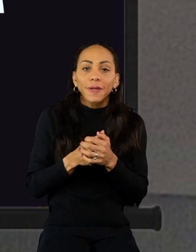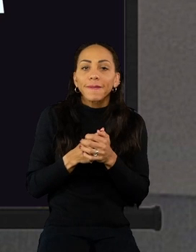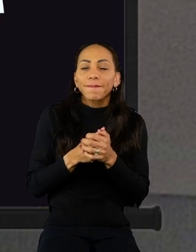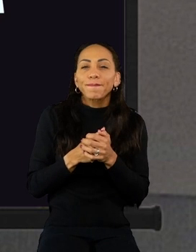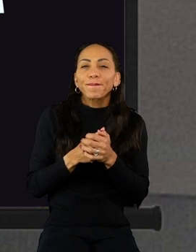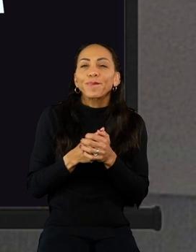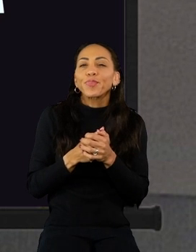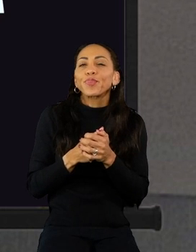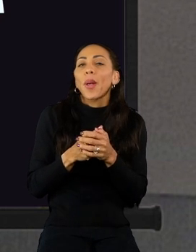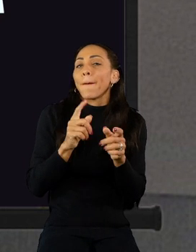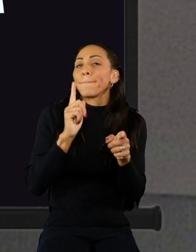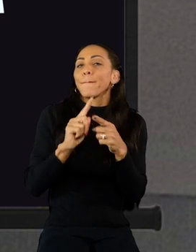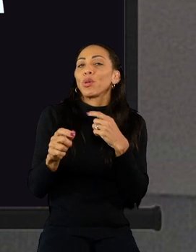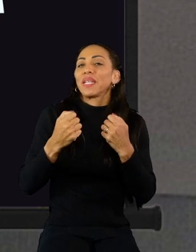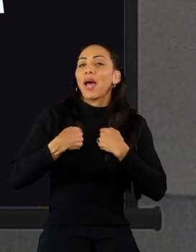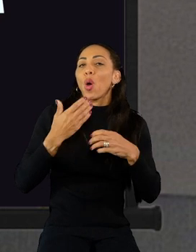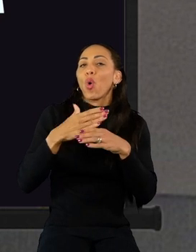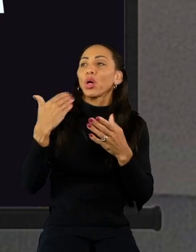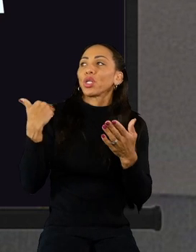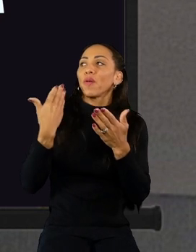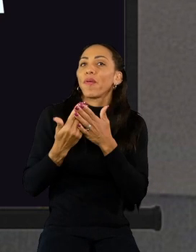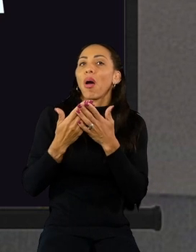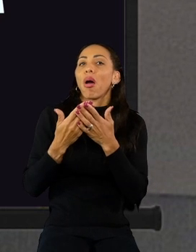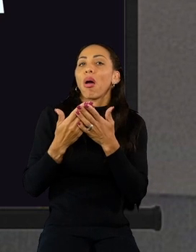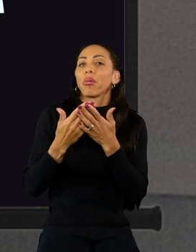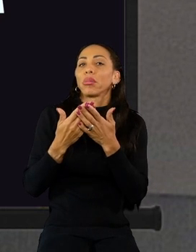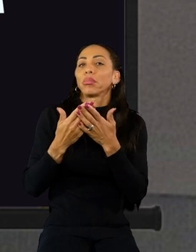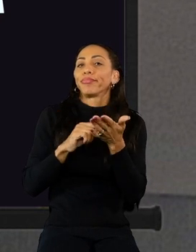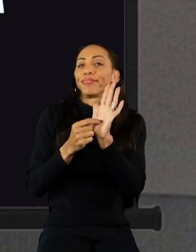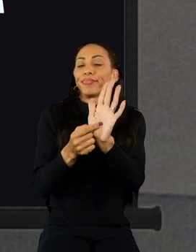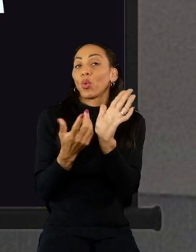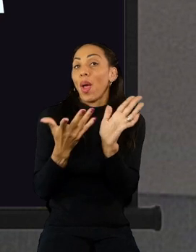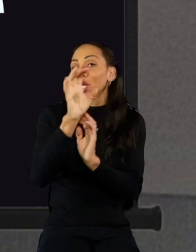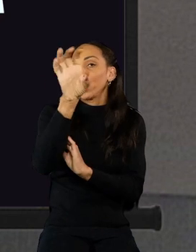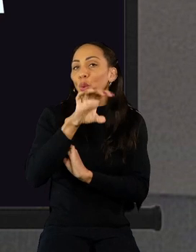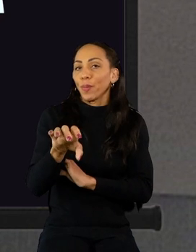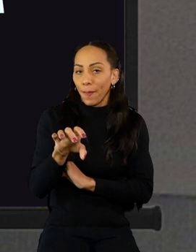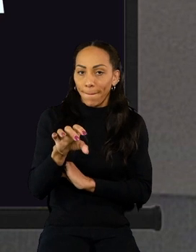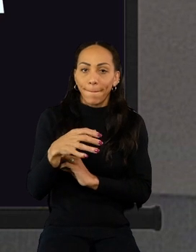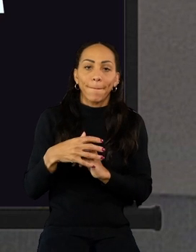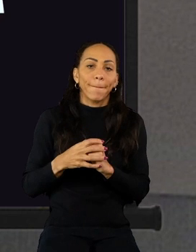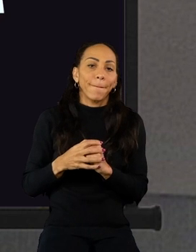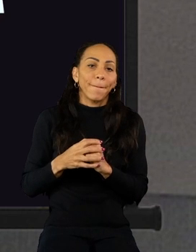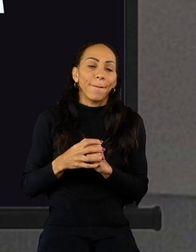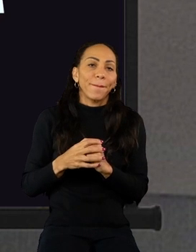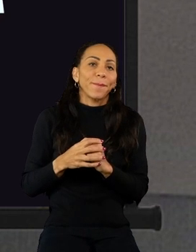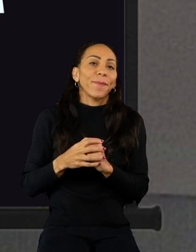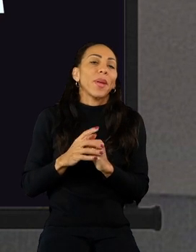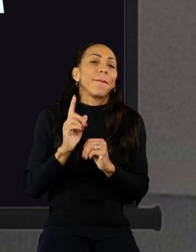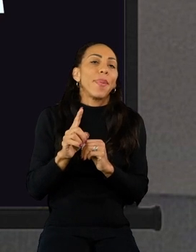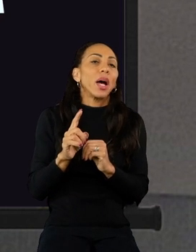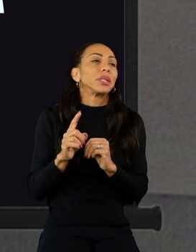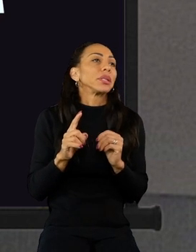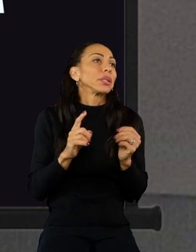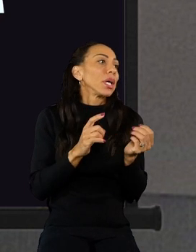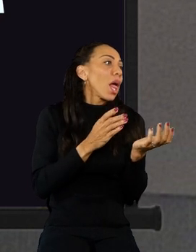It would be because any of the events that we've had that have been associated with Locked World have taken place on Zoom. And that's always just been, it's been live